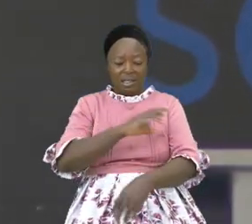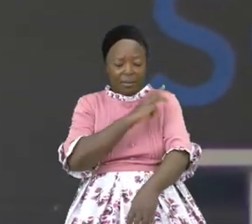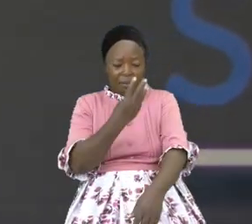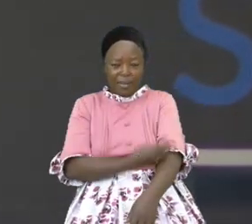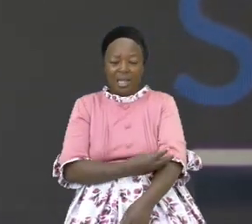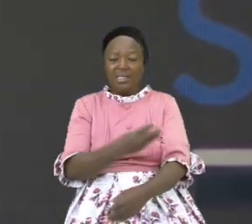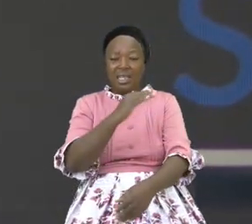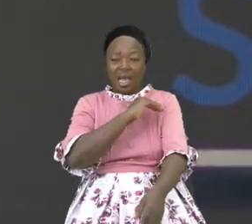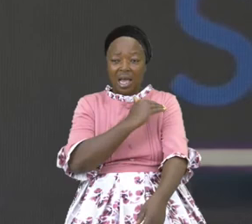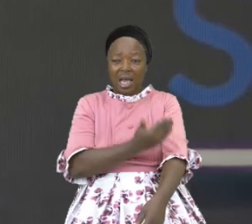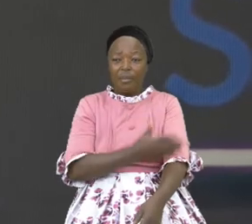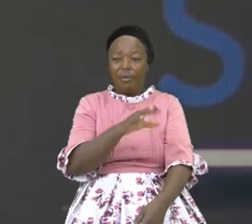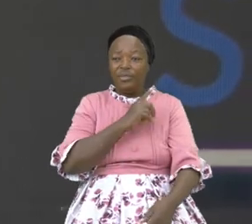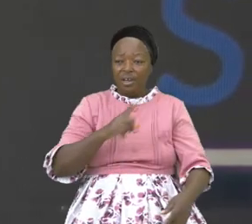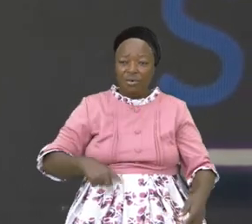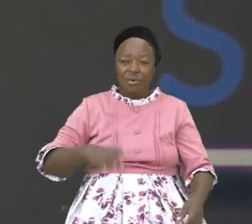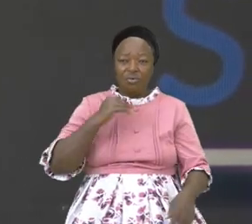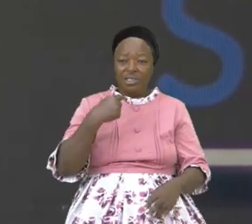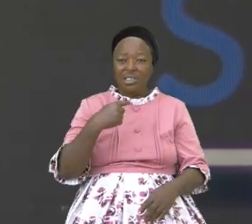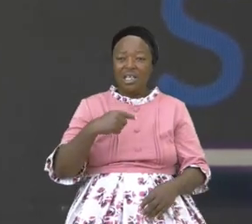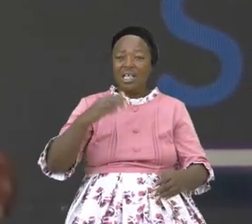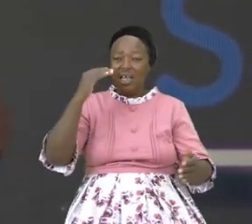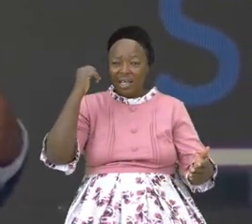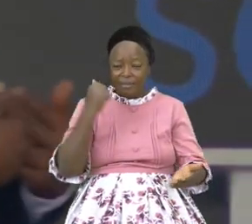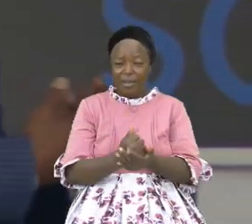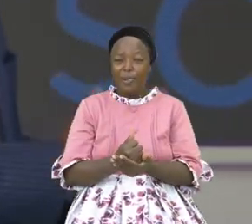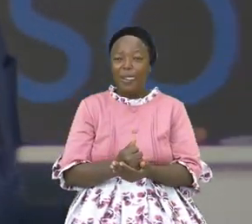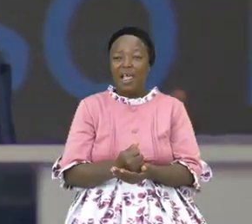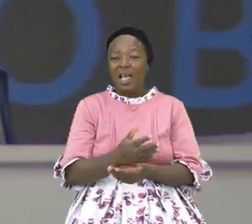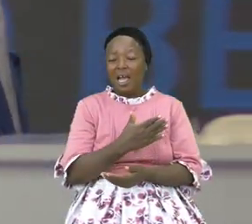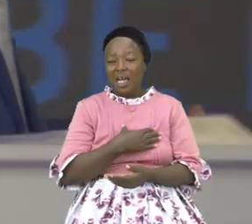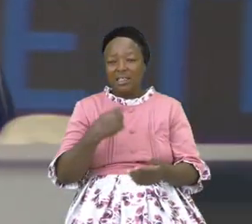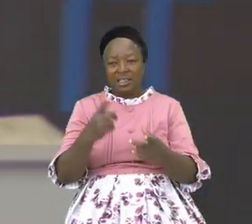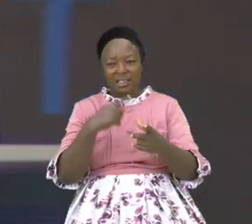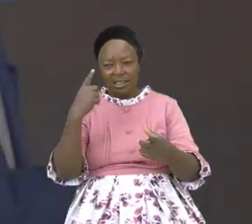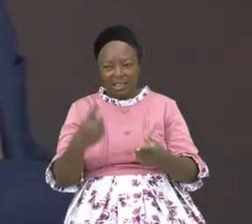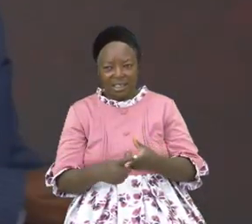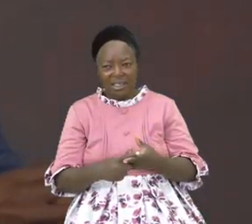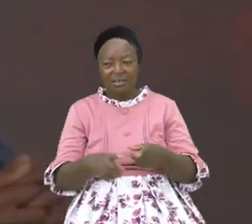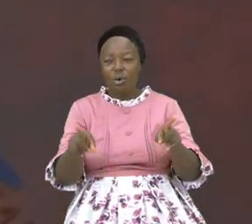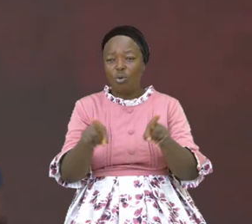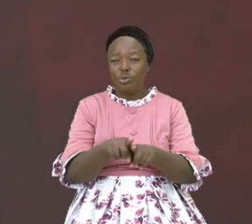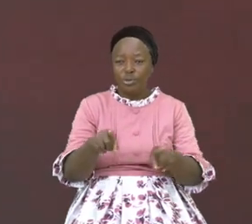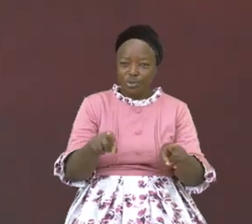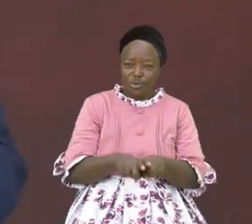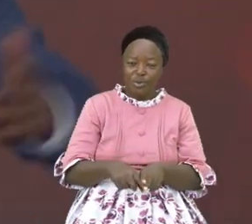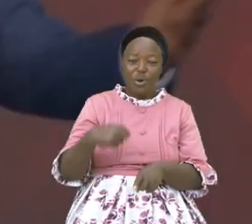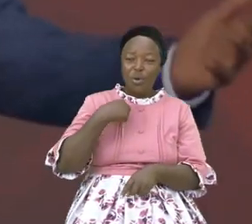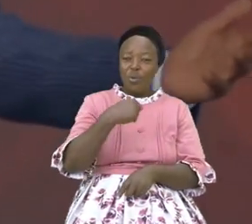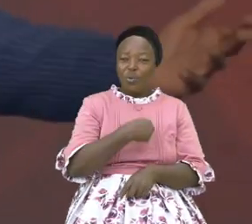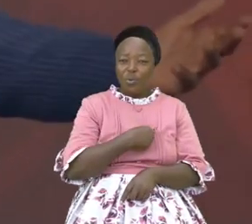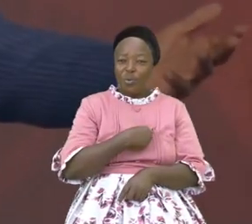arm of the Lord will say amen. And then also we,